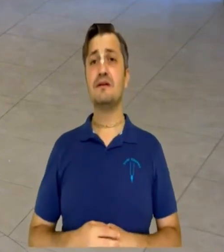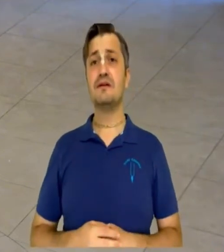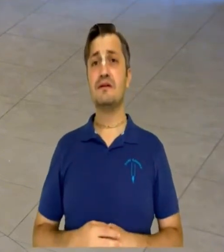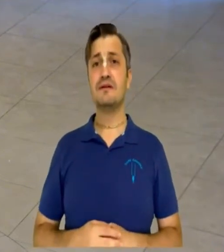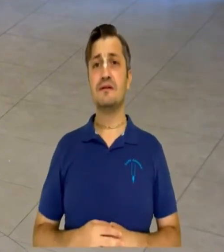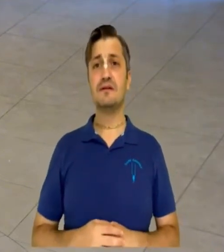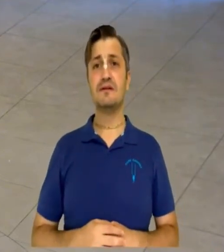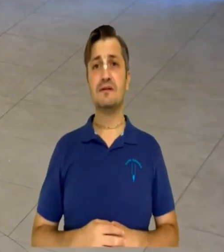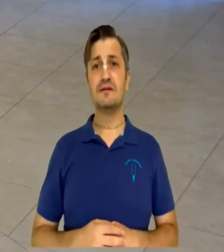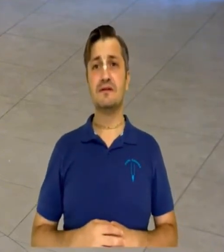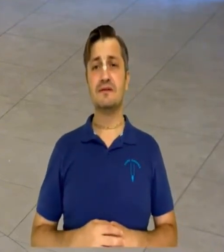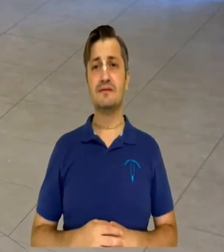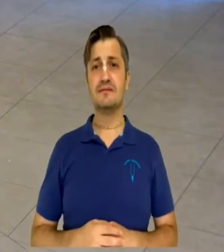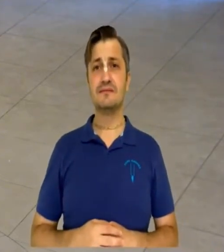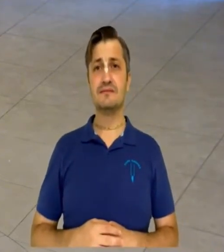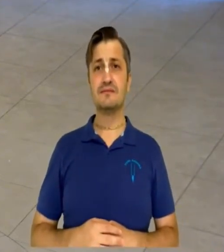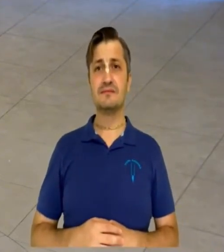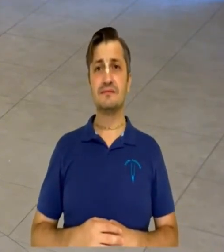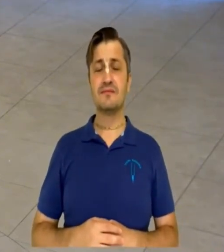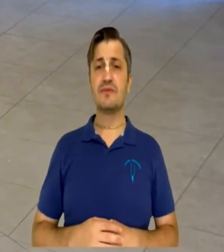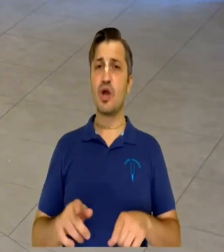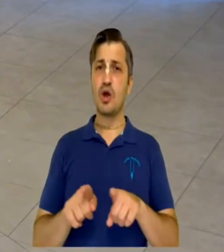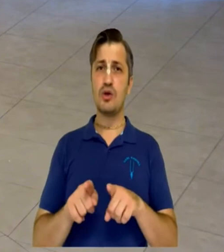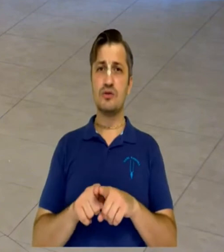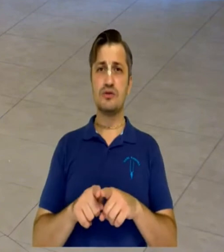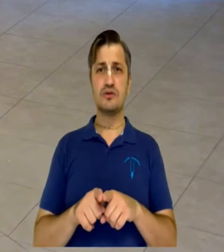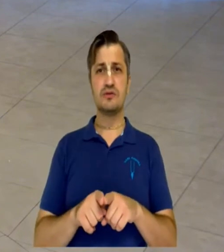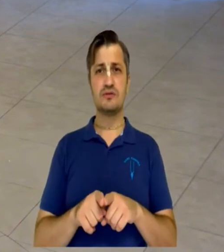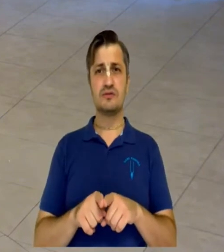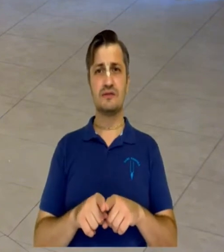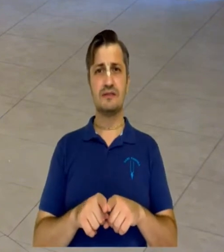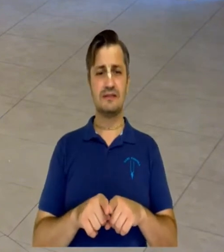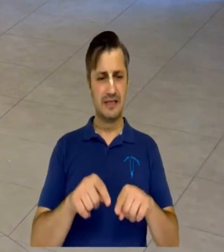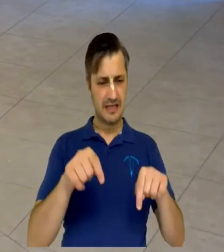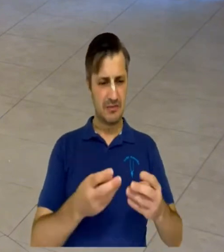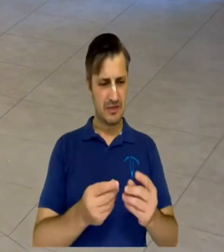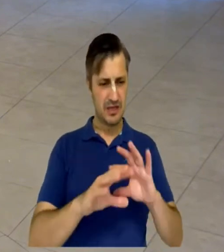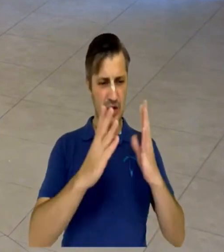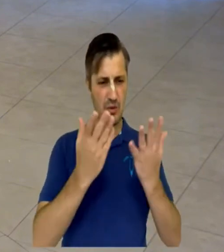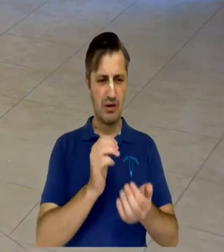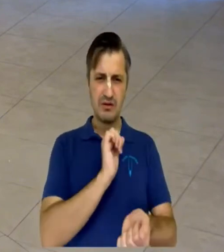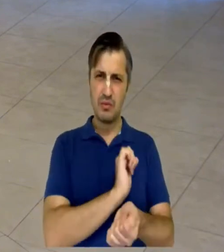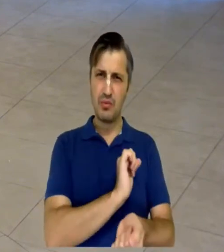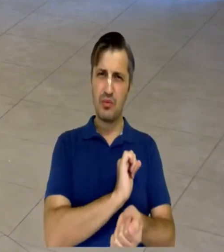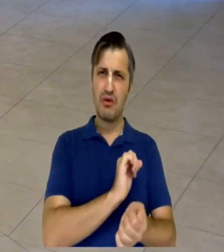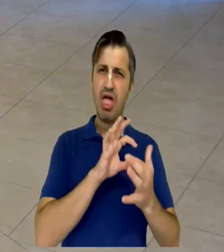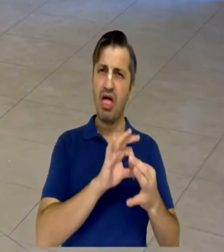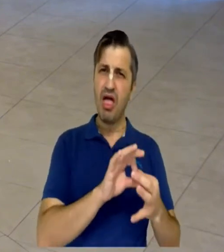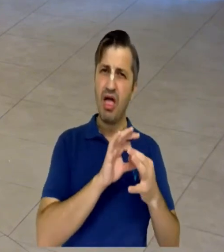of the Vedas are different entanglements in these trees. And he says, no, cut it off. You are eternal, you are